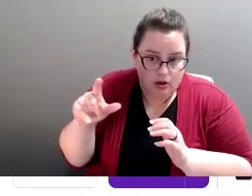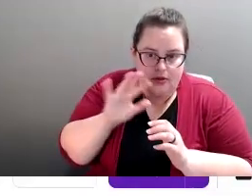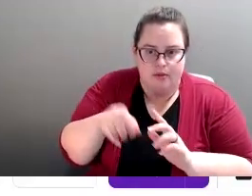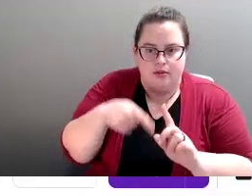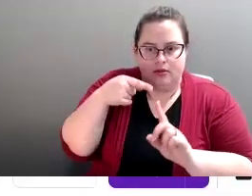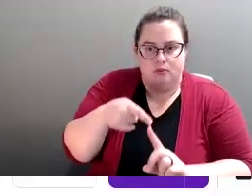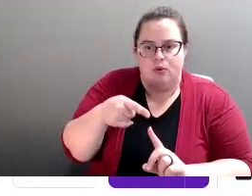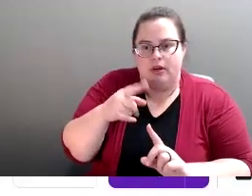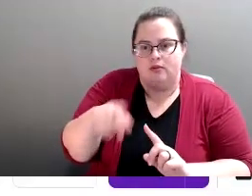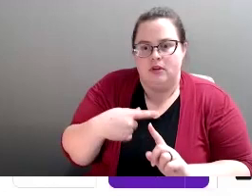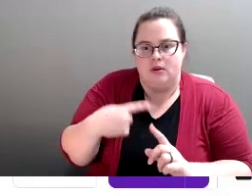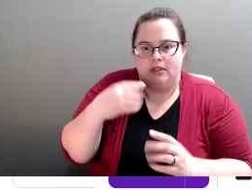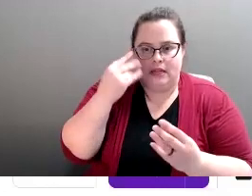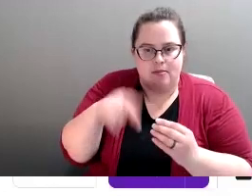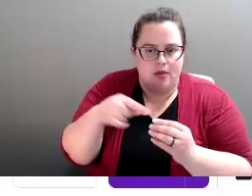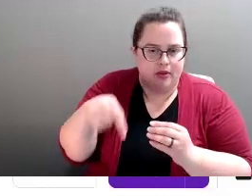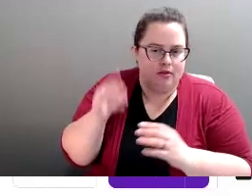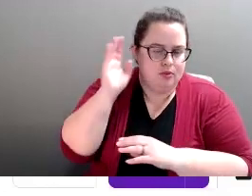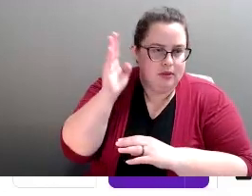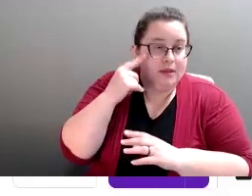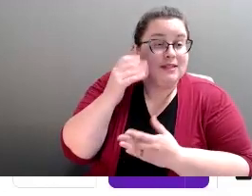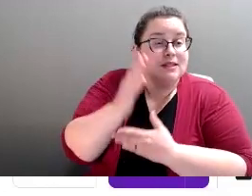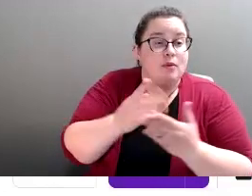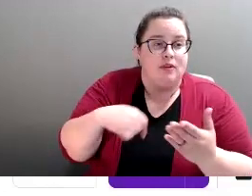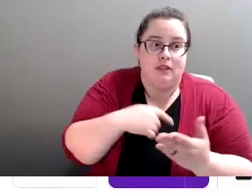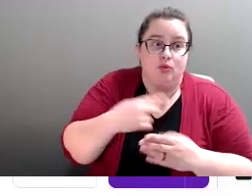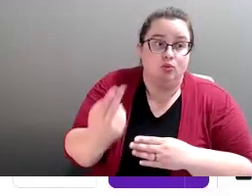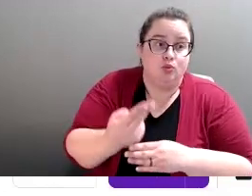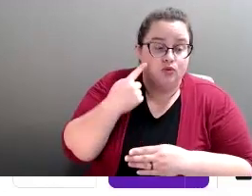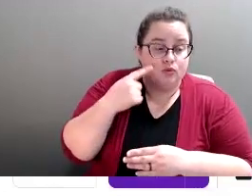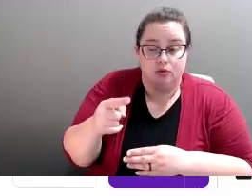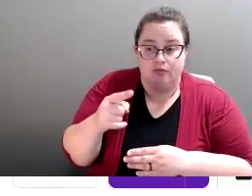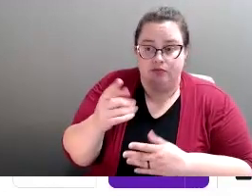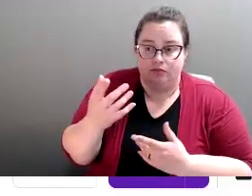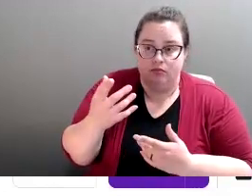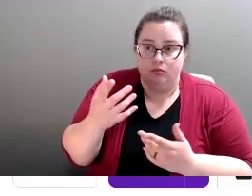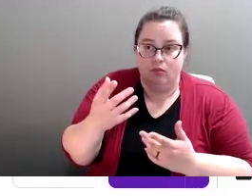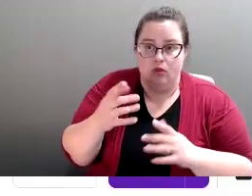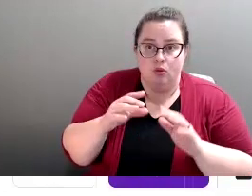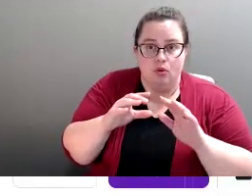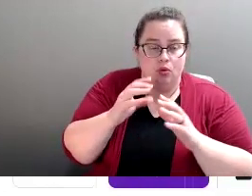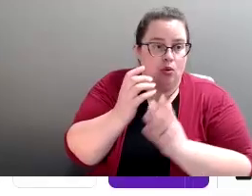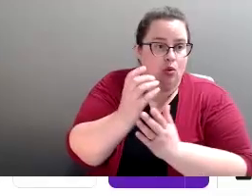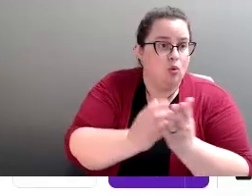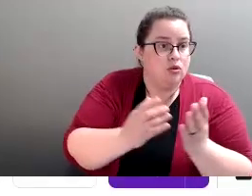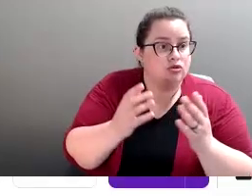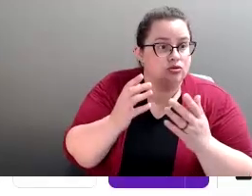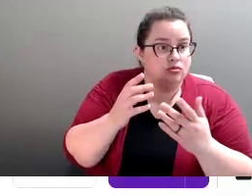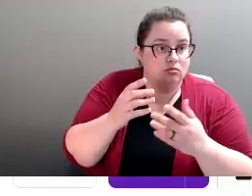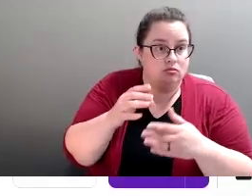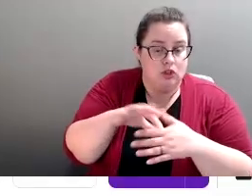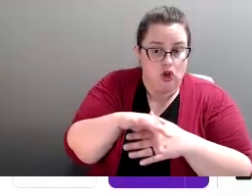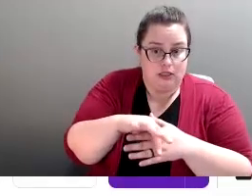when I was thinking about this presentation, because some of us use it for course content creation. I'll show you how I do that in a